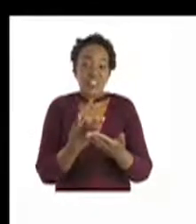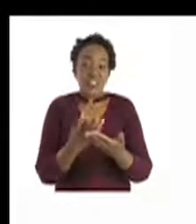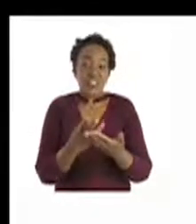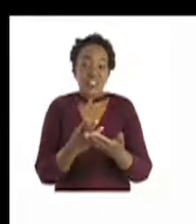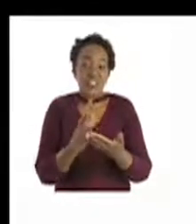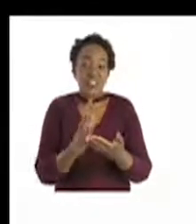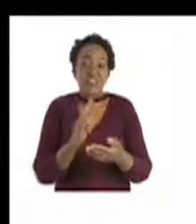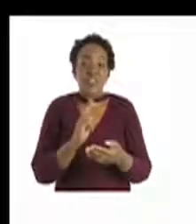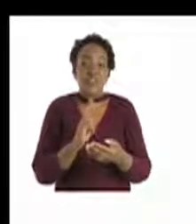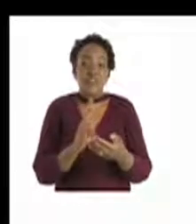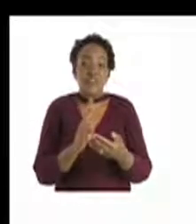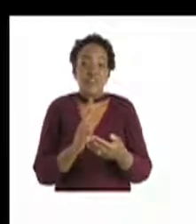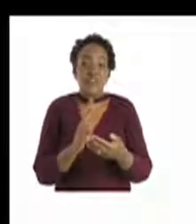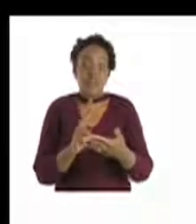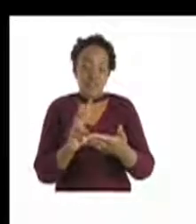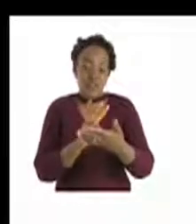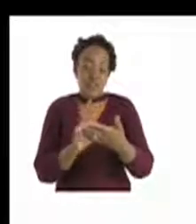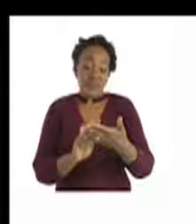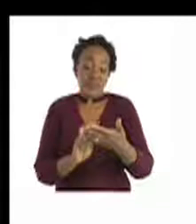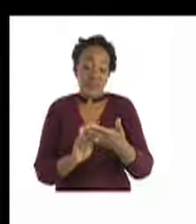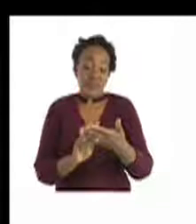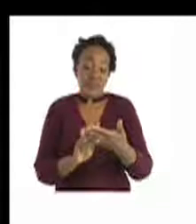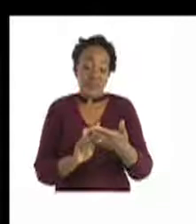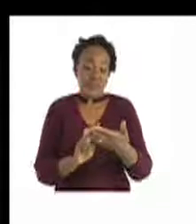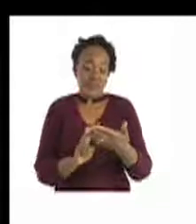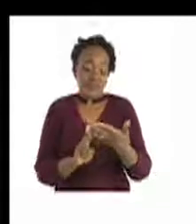given. I'll read for you.